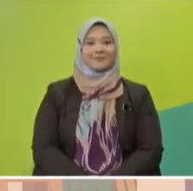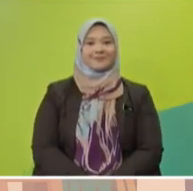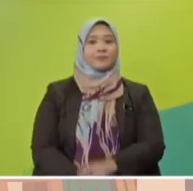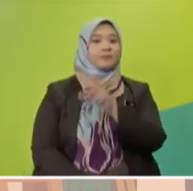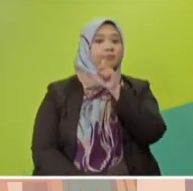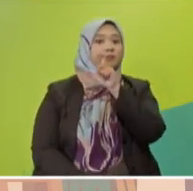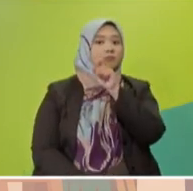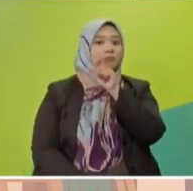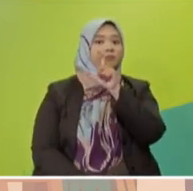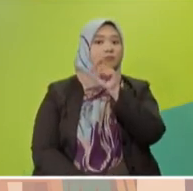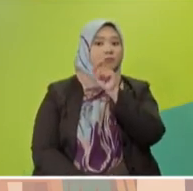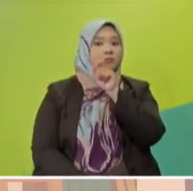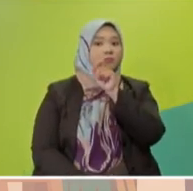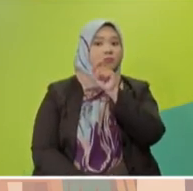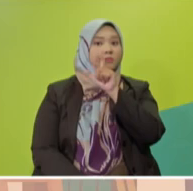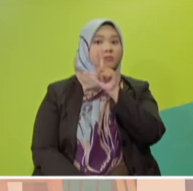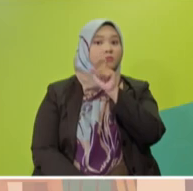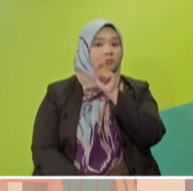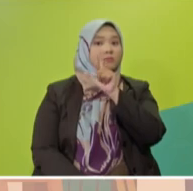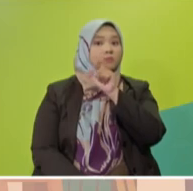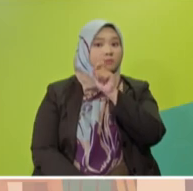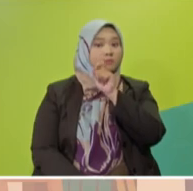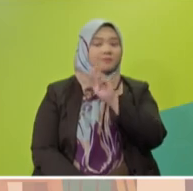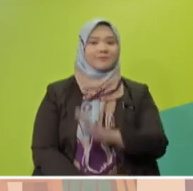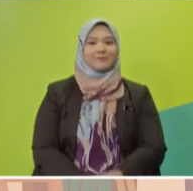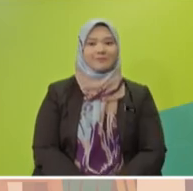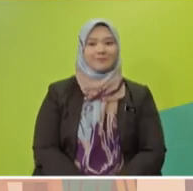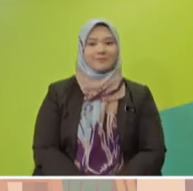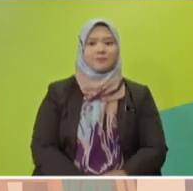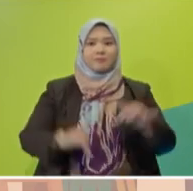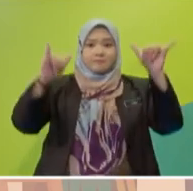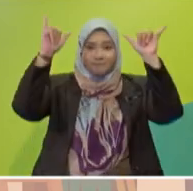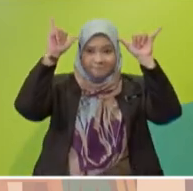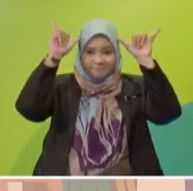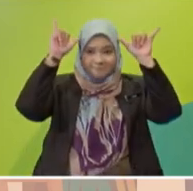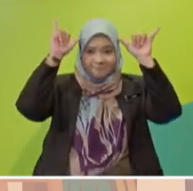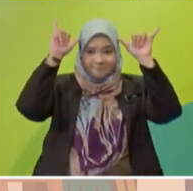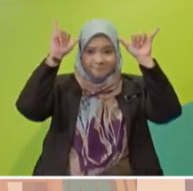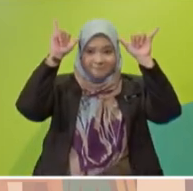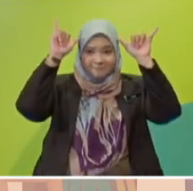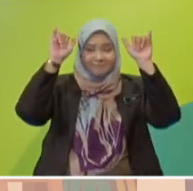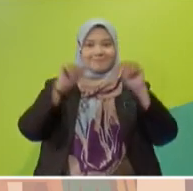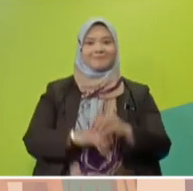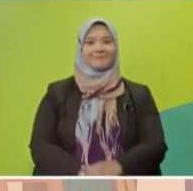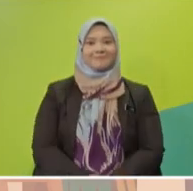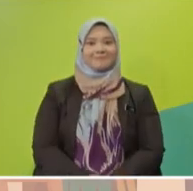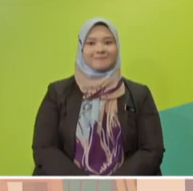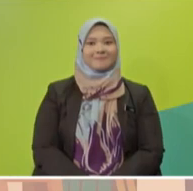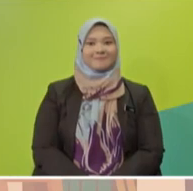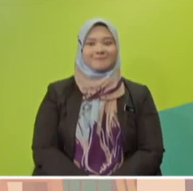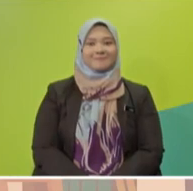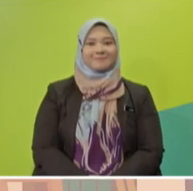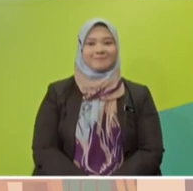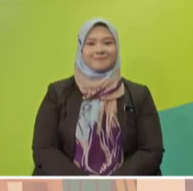Parrot. Parrot. Cow. Cow.